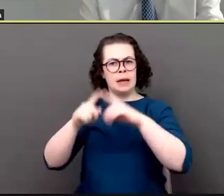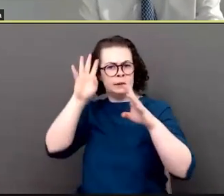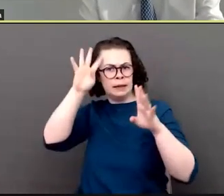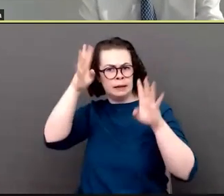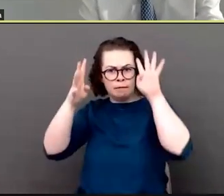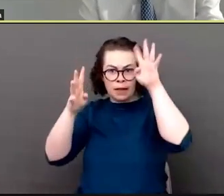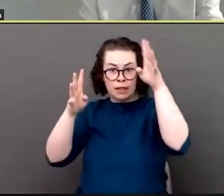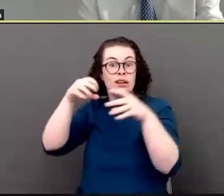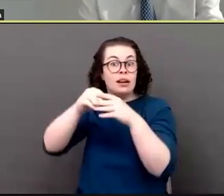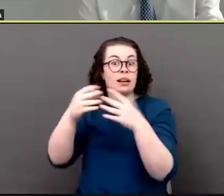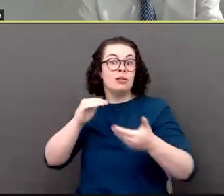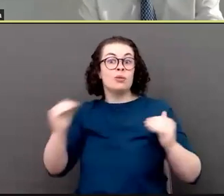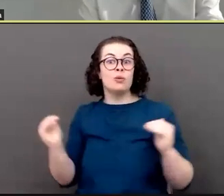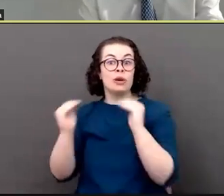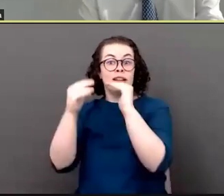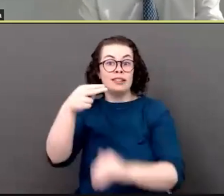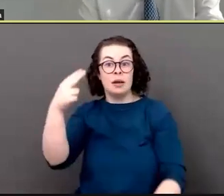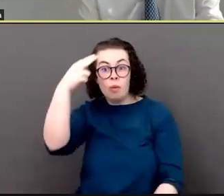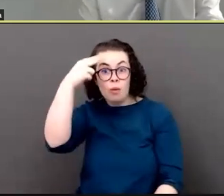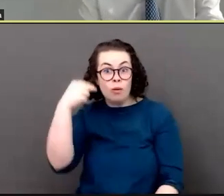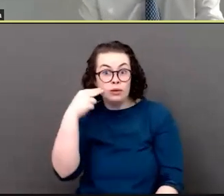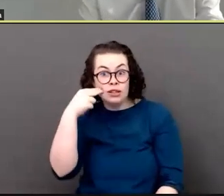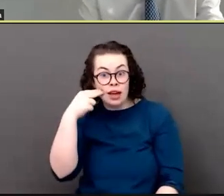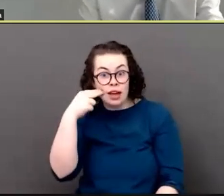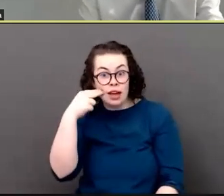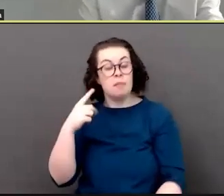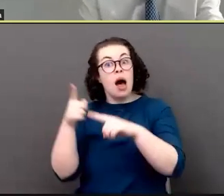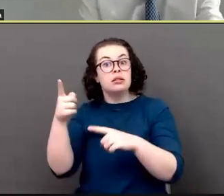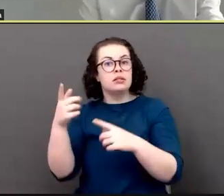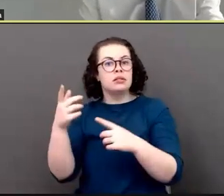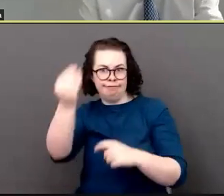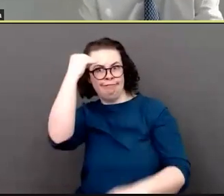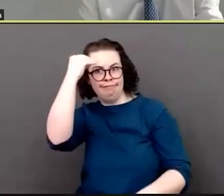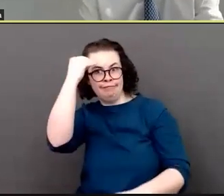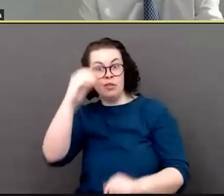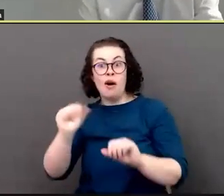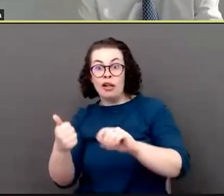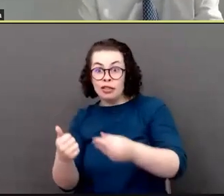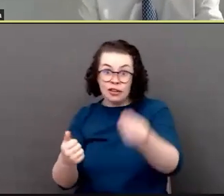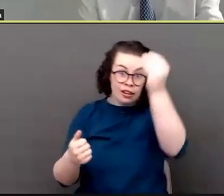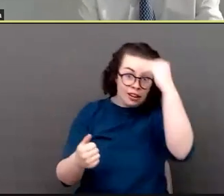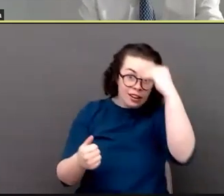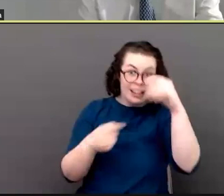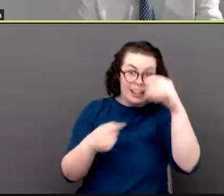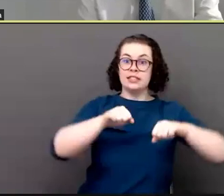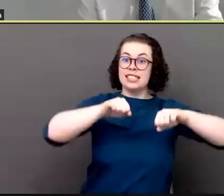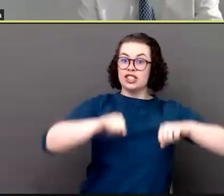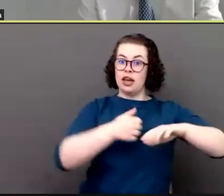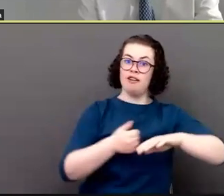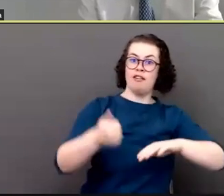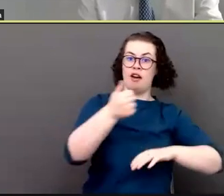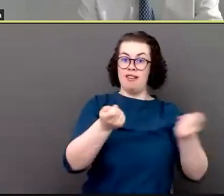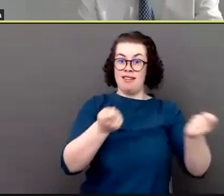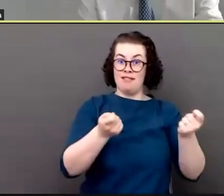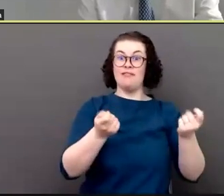we had the pleasure to count with him as the chair of this Sense and Elect Joint Technical Committee that Cinzia now referred